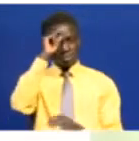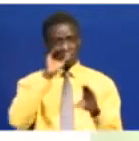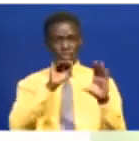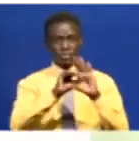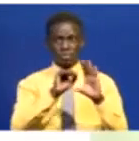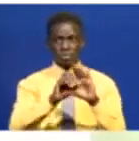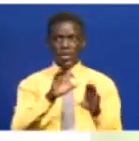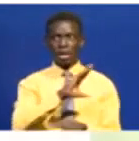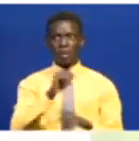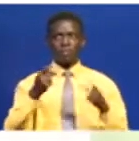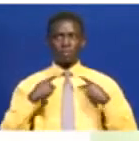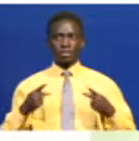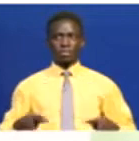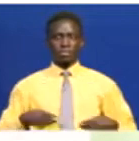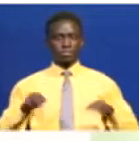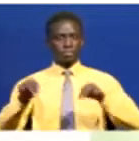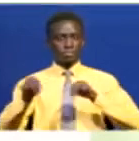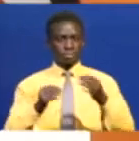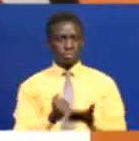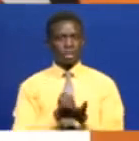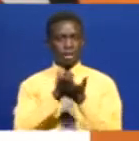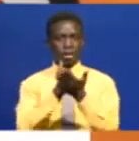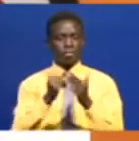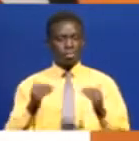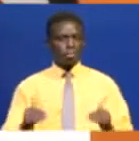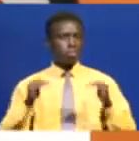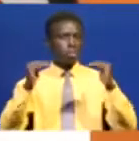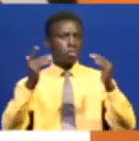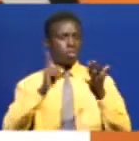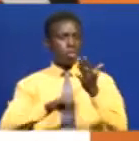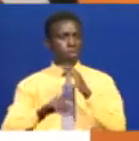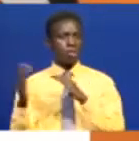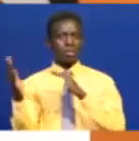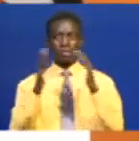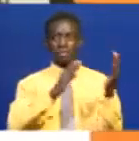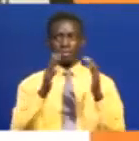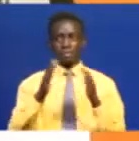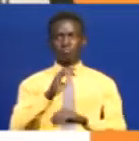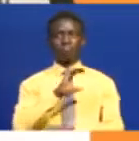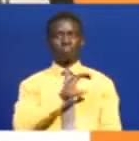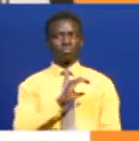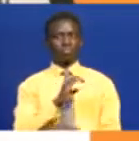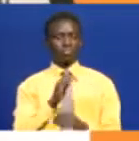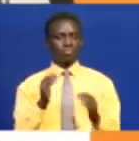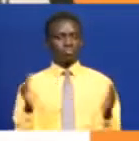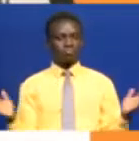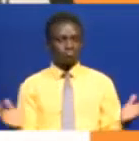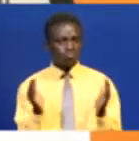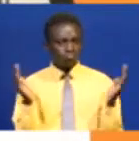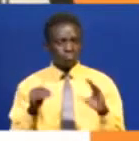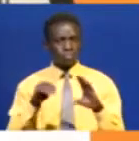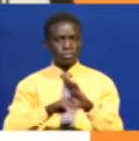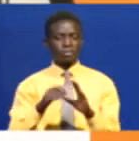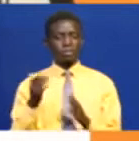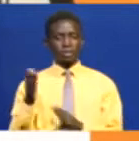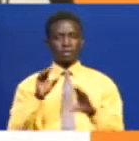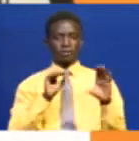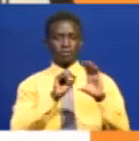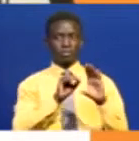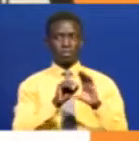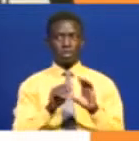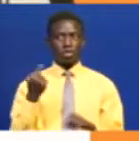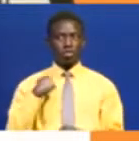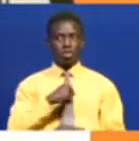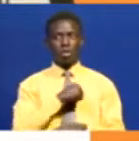fiscal management to help promote climate-resilient infrastructure investments. So we are calling for